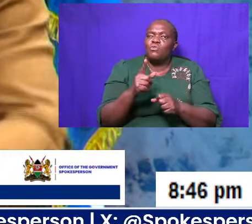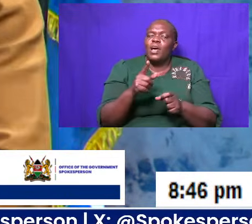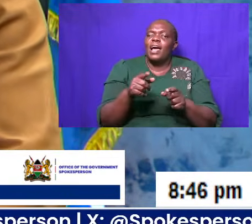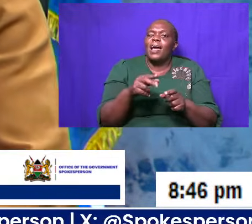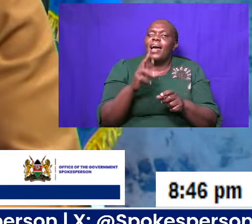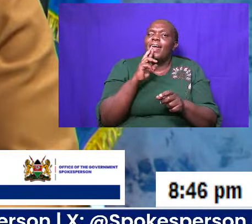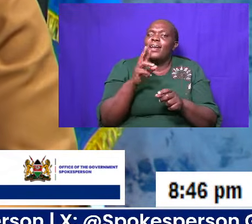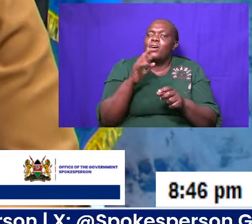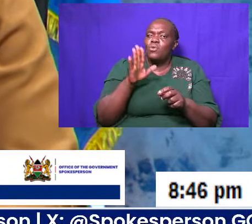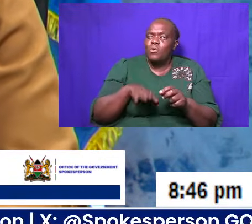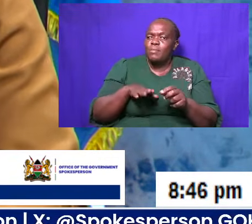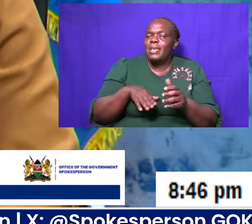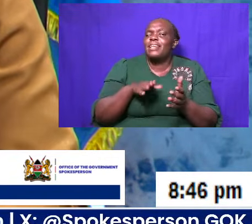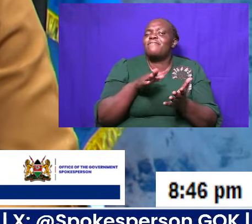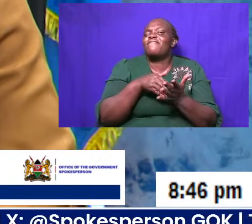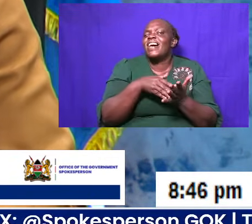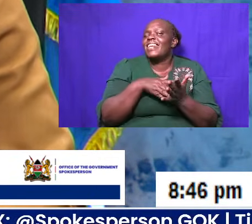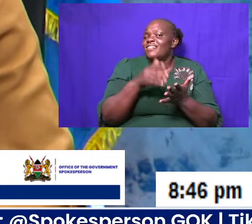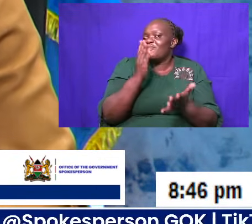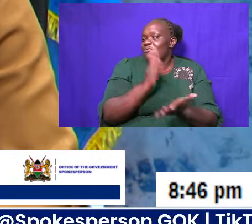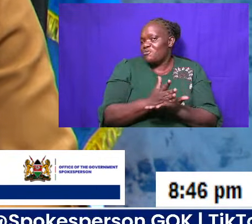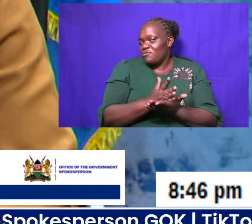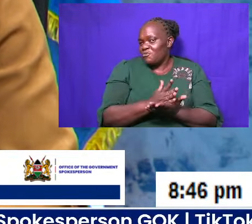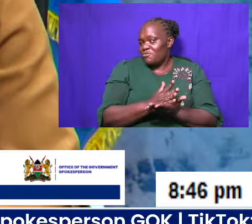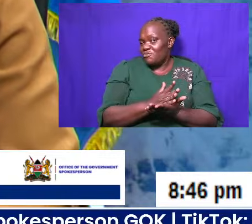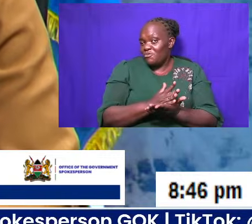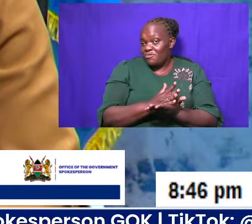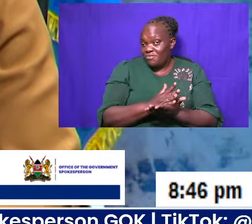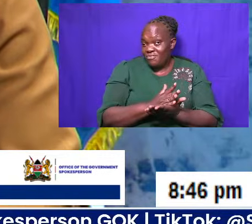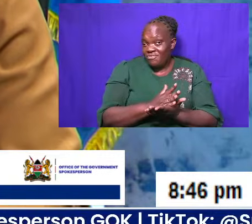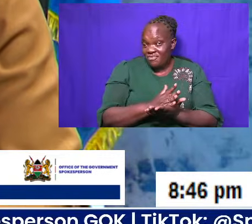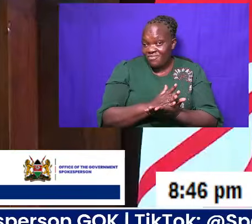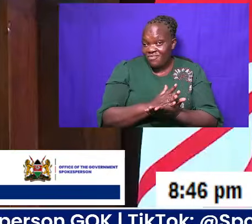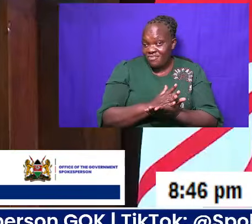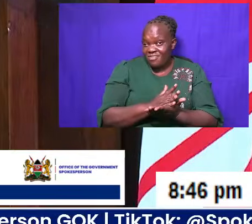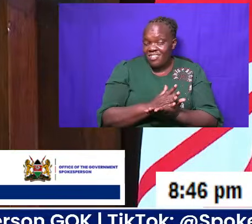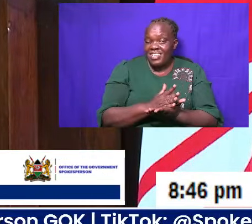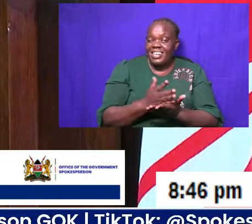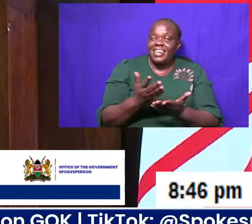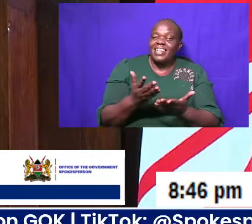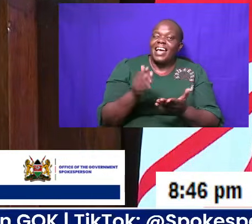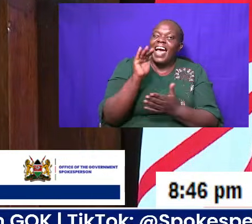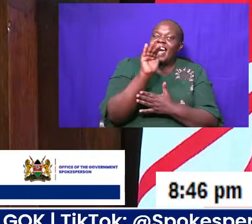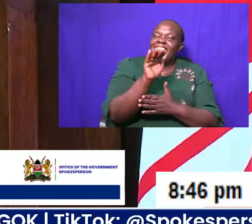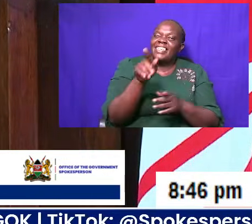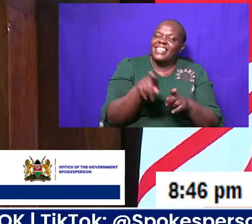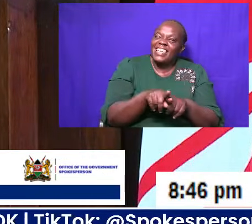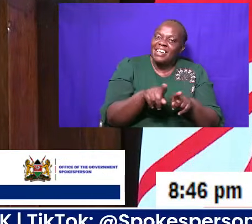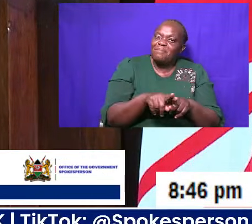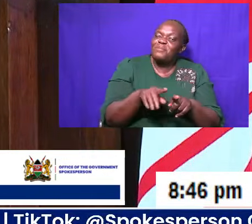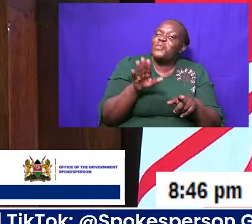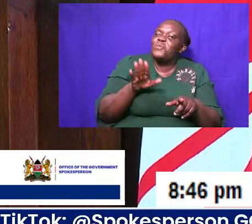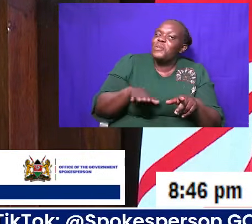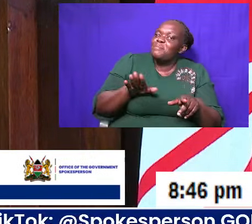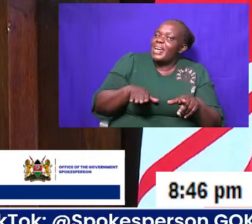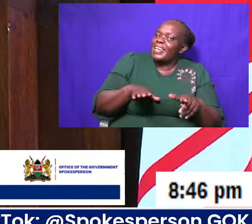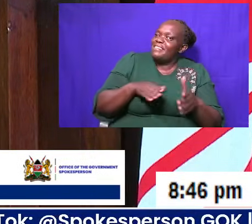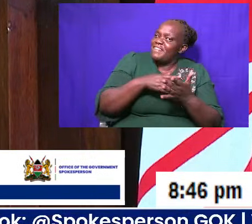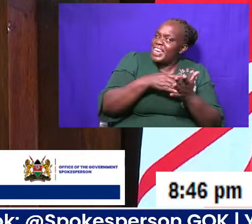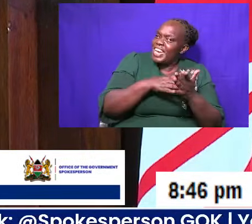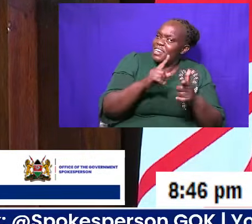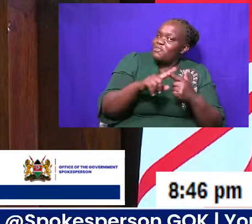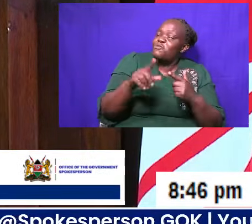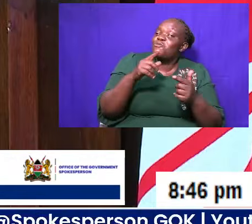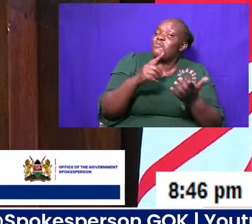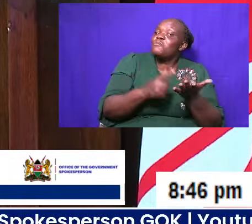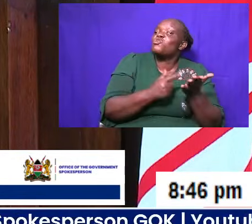women vulnerable to foreigners because they have a white skin? No, and I'm asking you that as a Modongo Waruiro. I think the